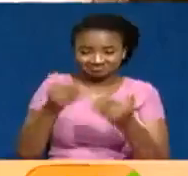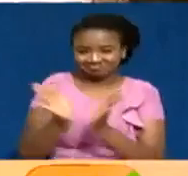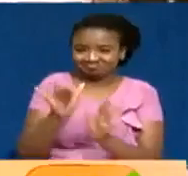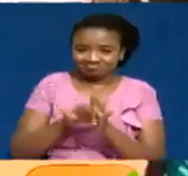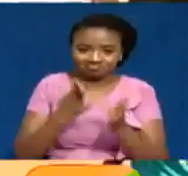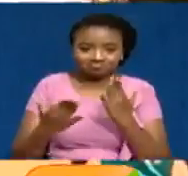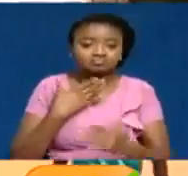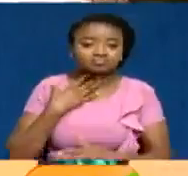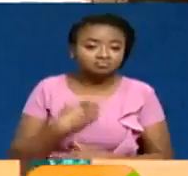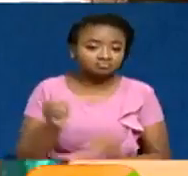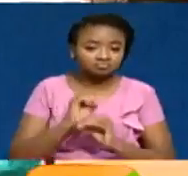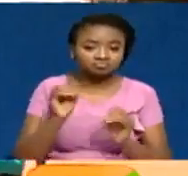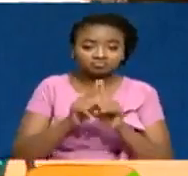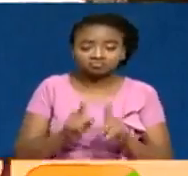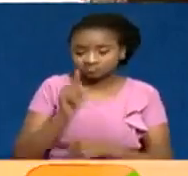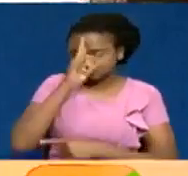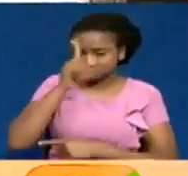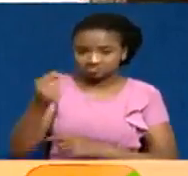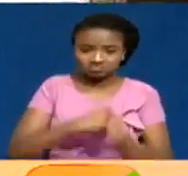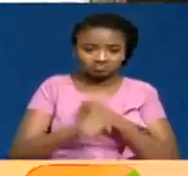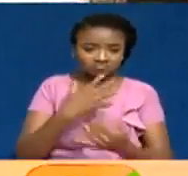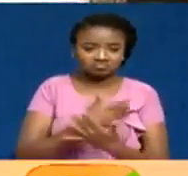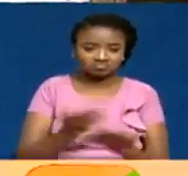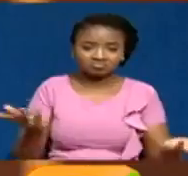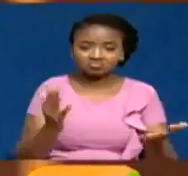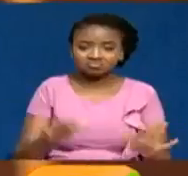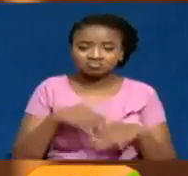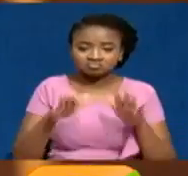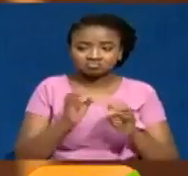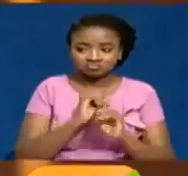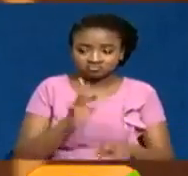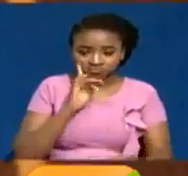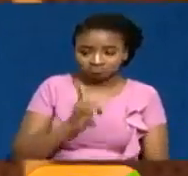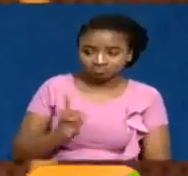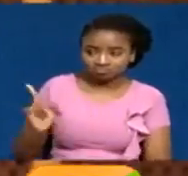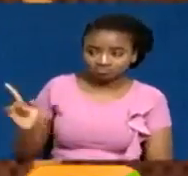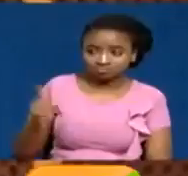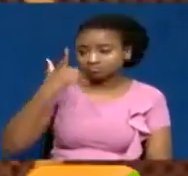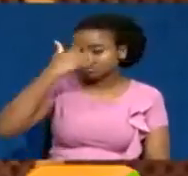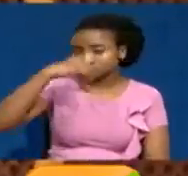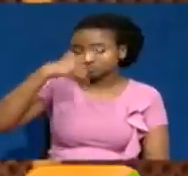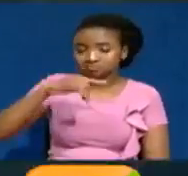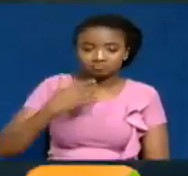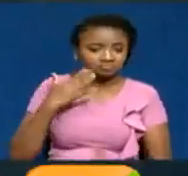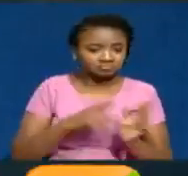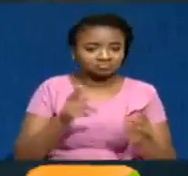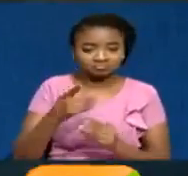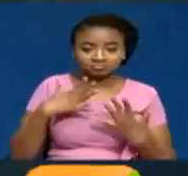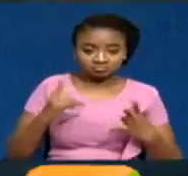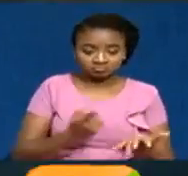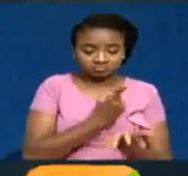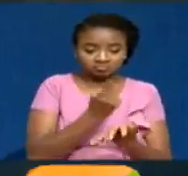members. It is a situation replicated at the General Cargo Funeral Home in Thika, with a capacity